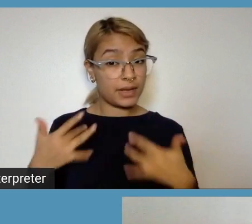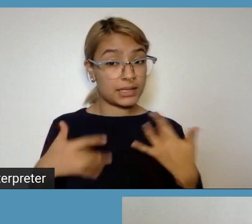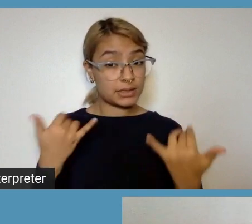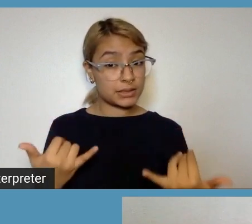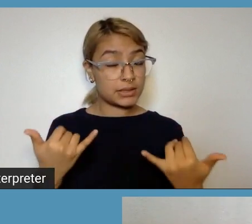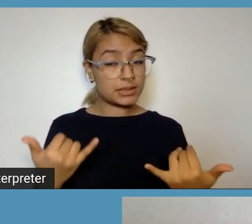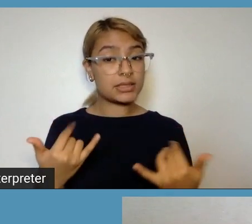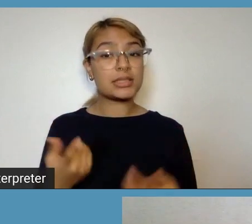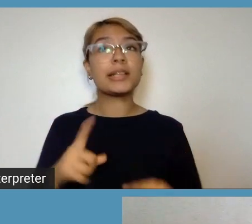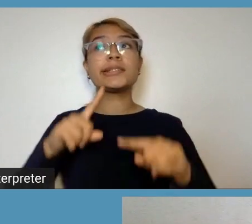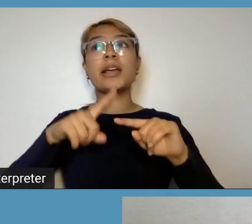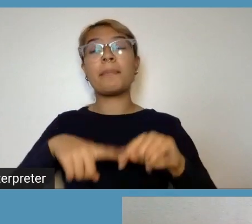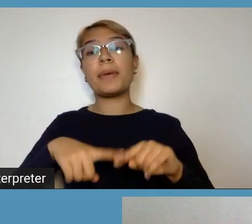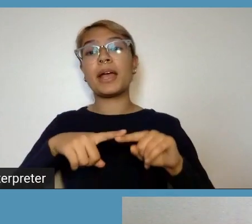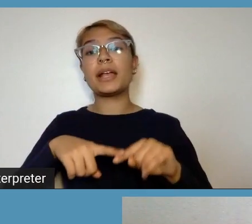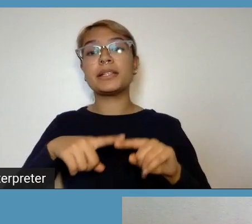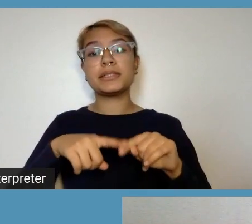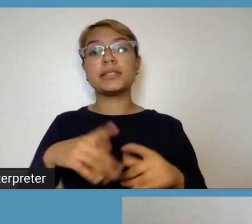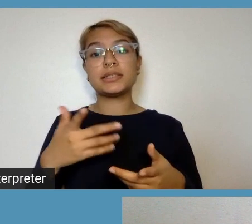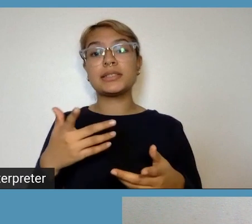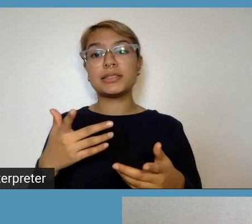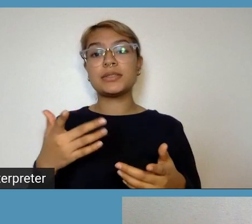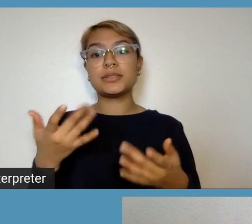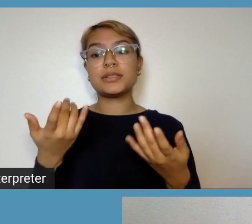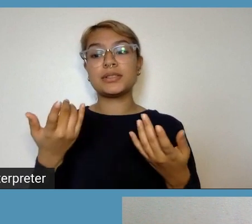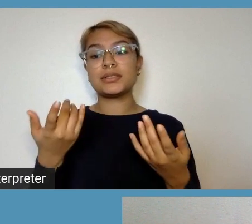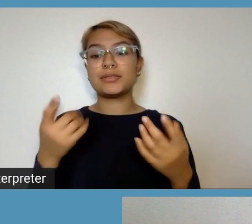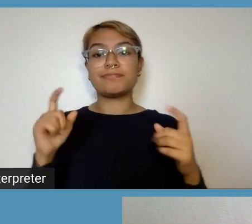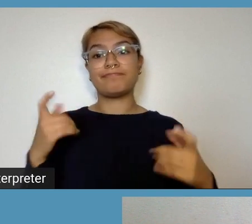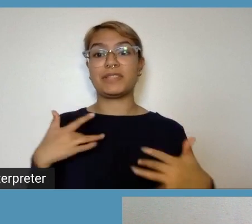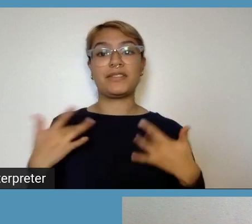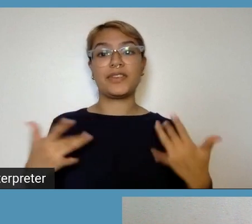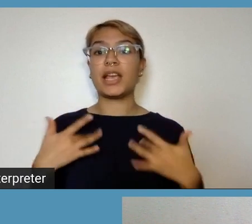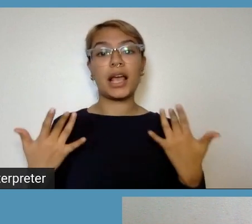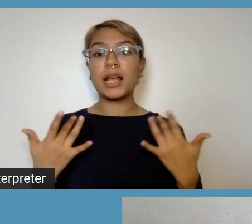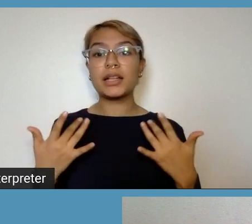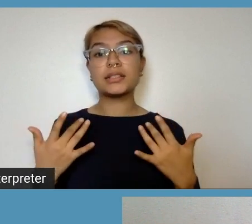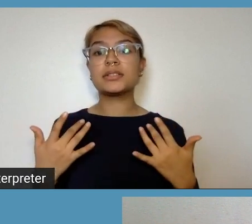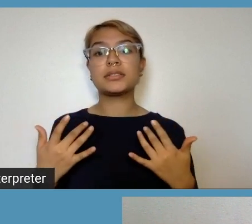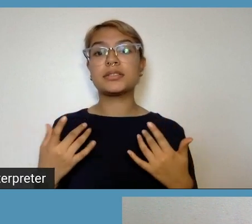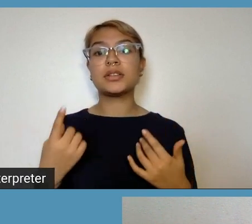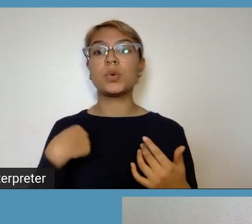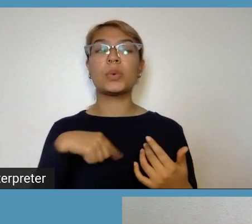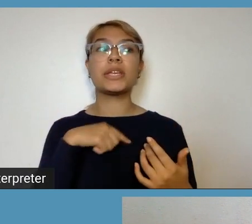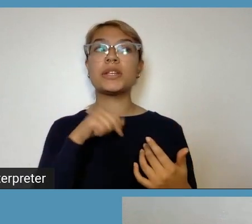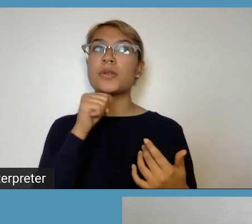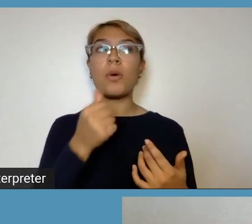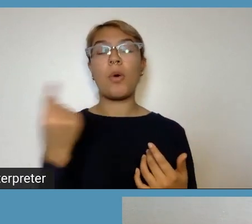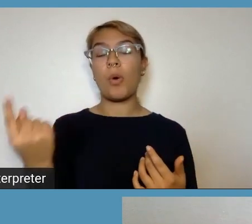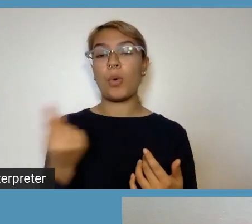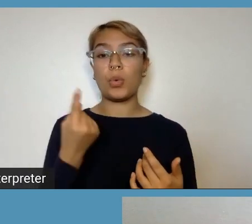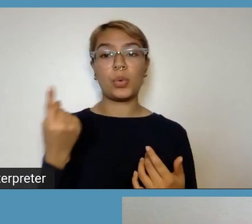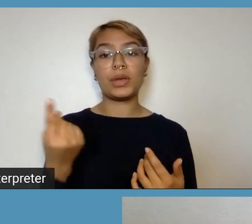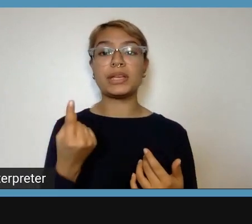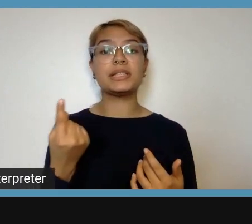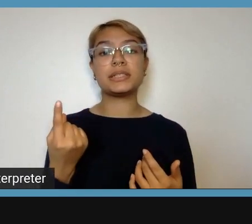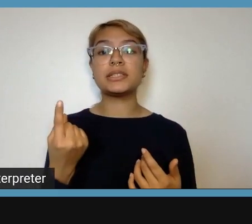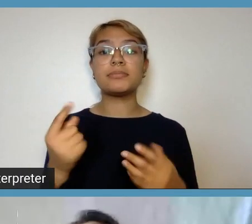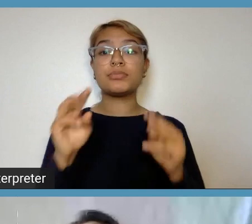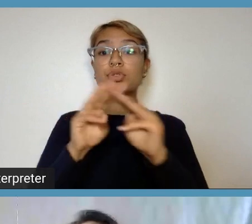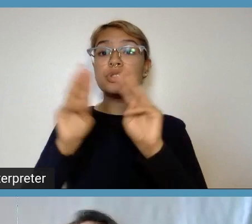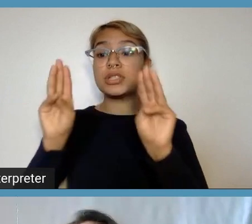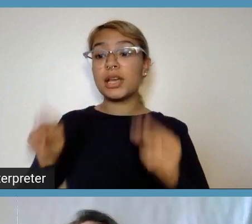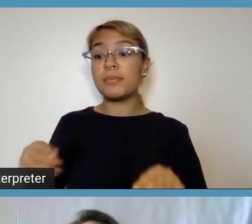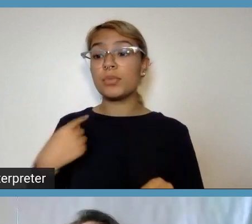It depends on the current event. We don't always. As a museum,